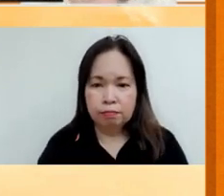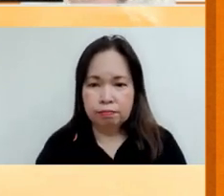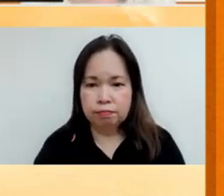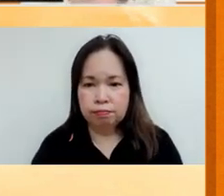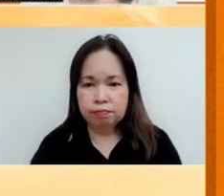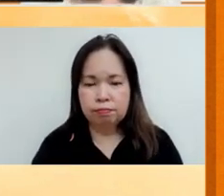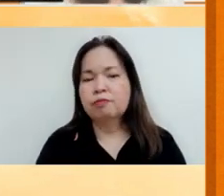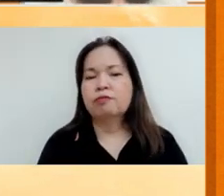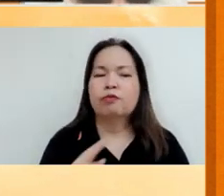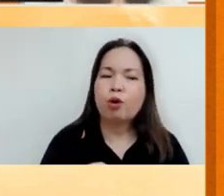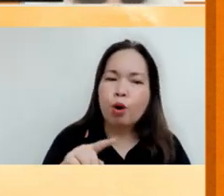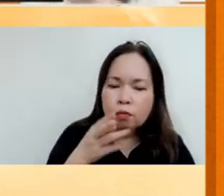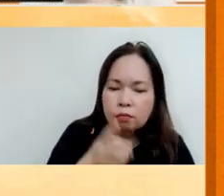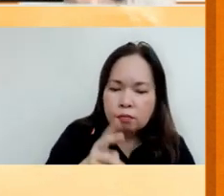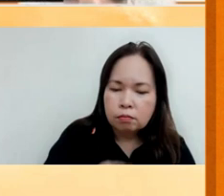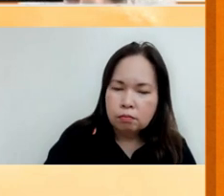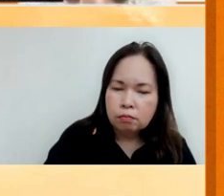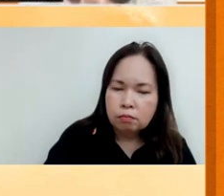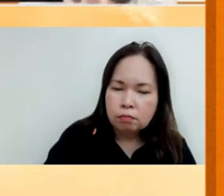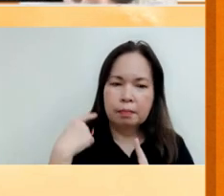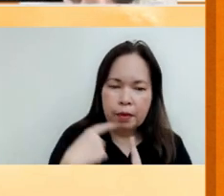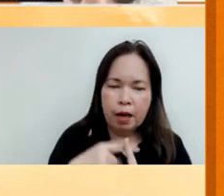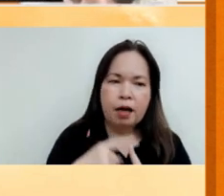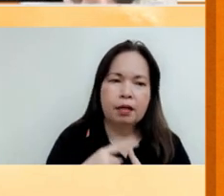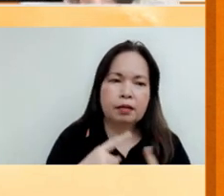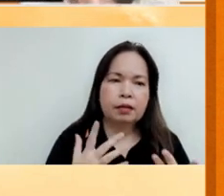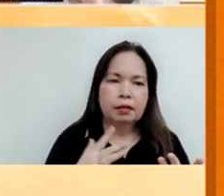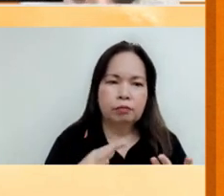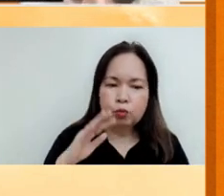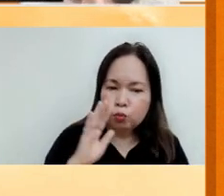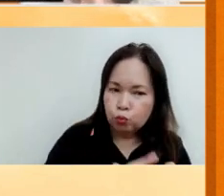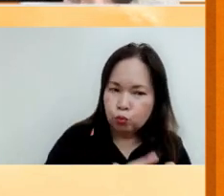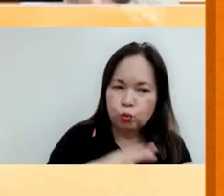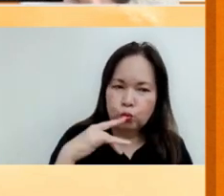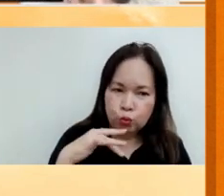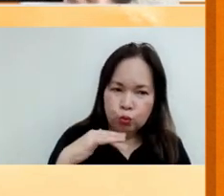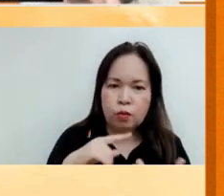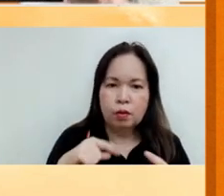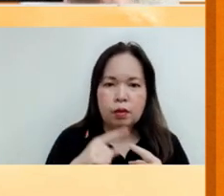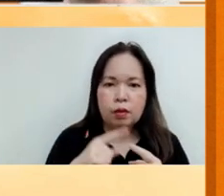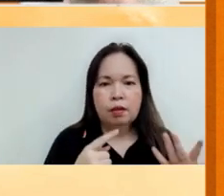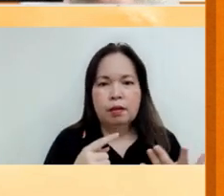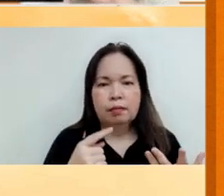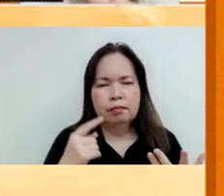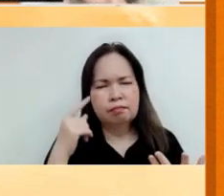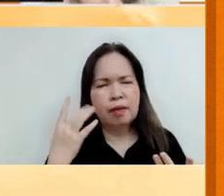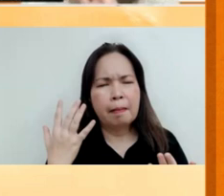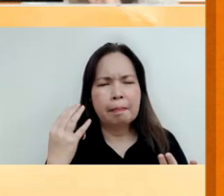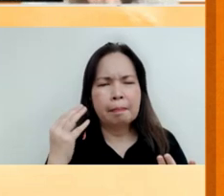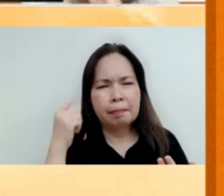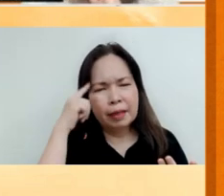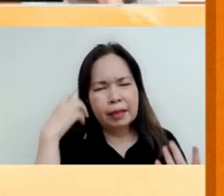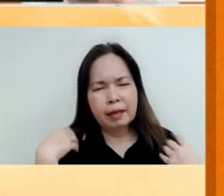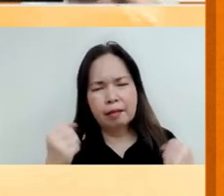educational attainment. In terms of economics naman, poor mental health has cost the world